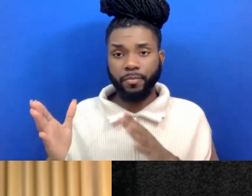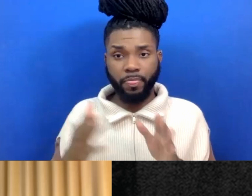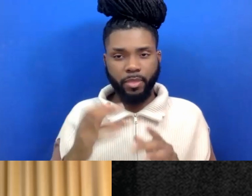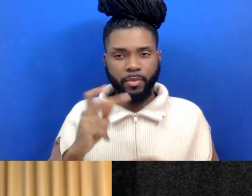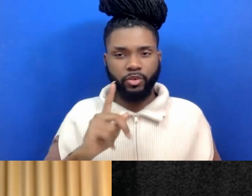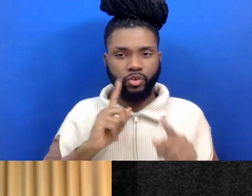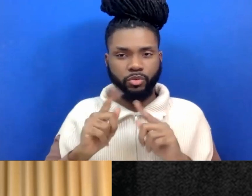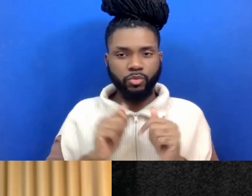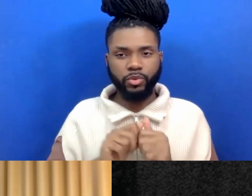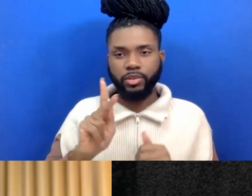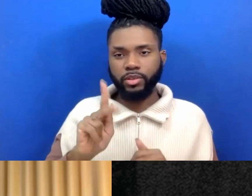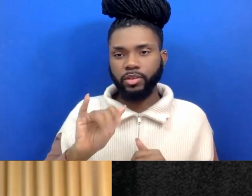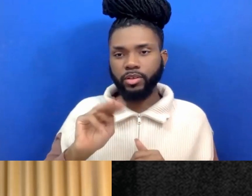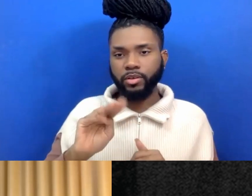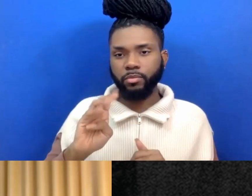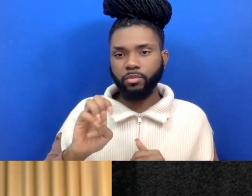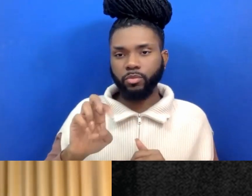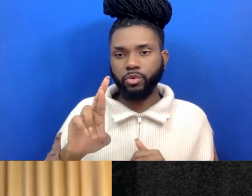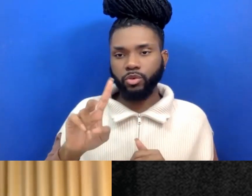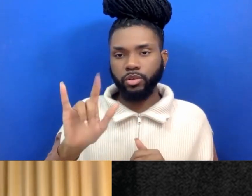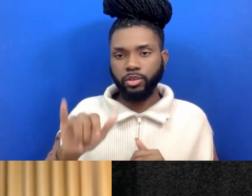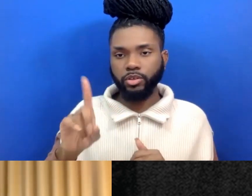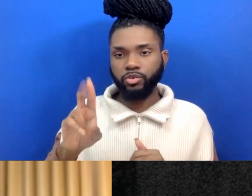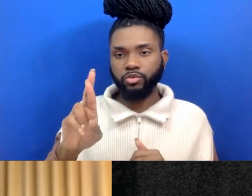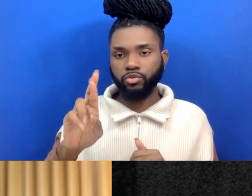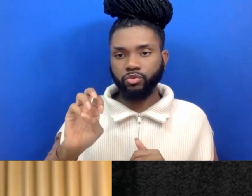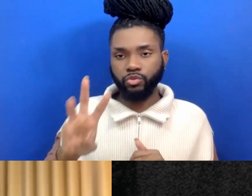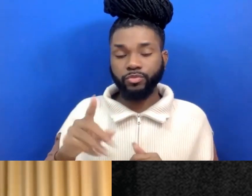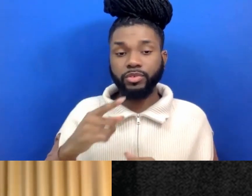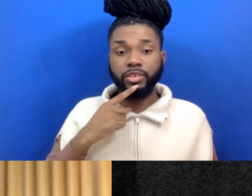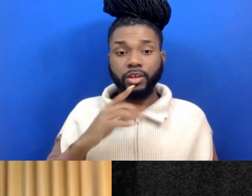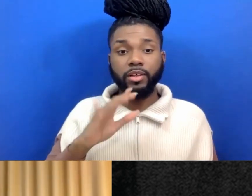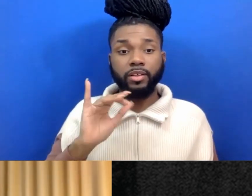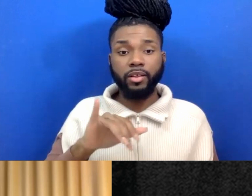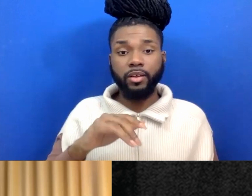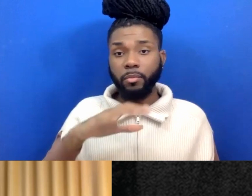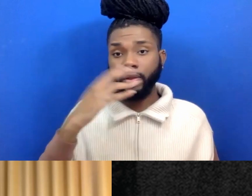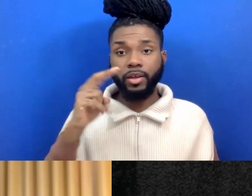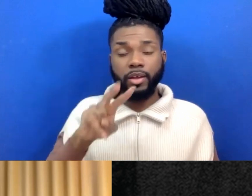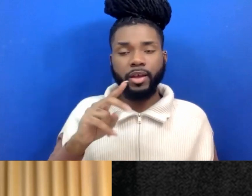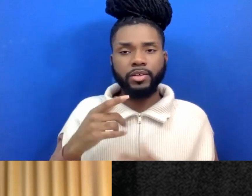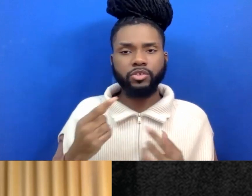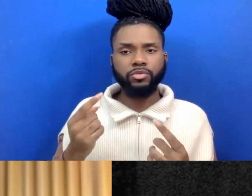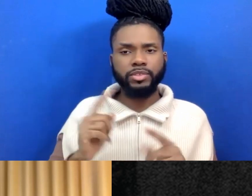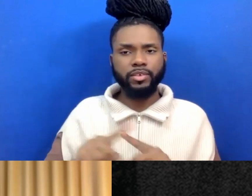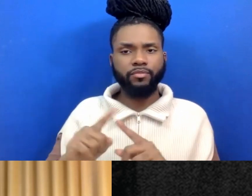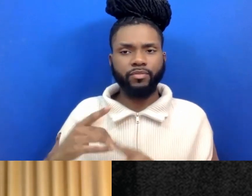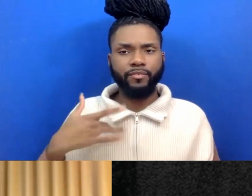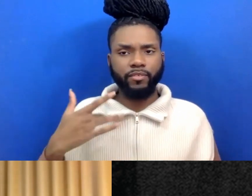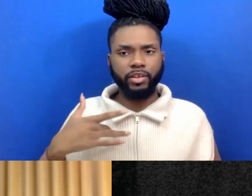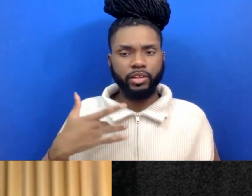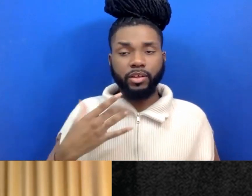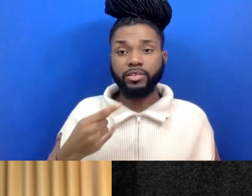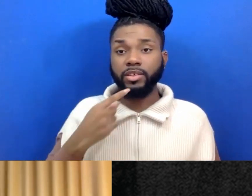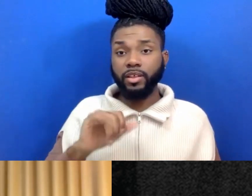with Kimberly Drew, she spoke of a Black gaze as doing the work of feeling across differences. And she said that that work is a